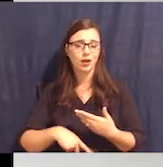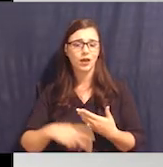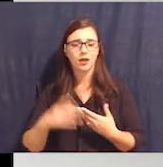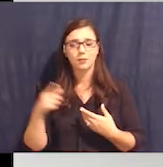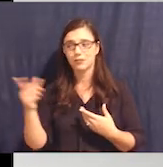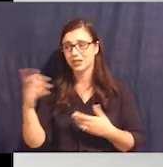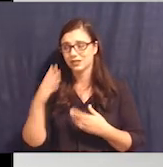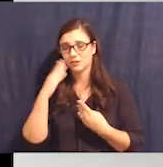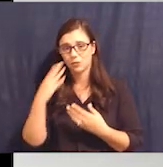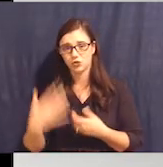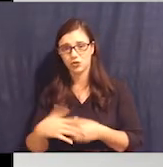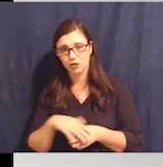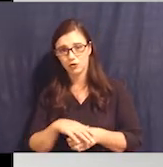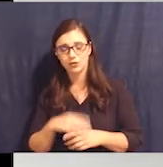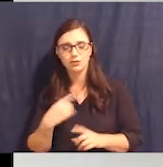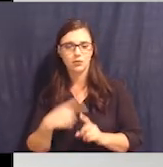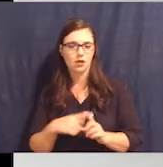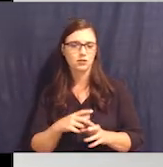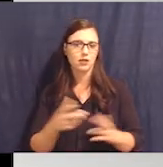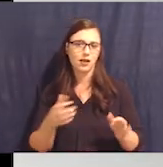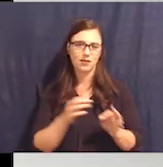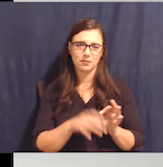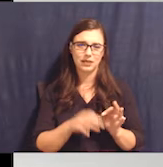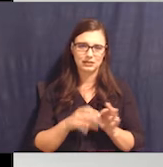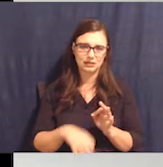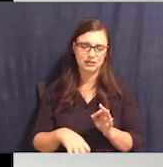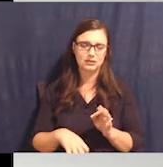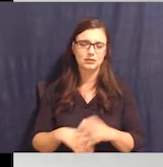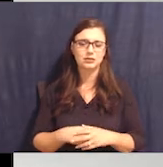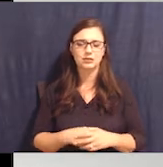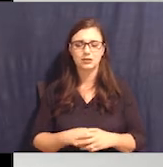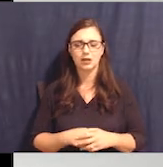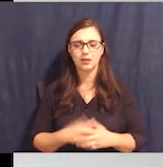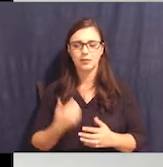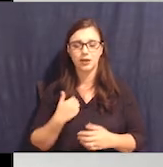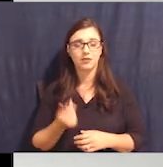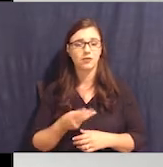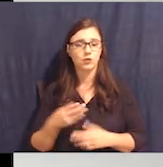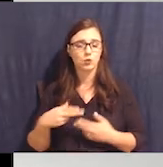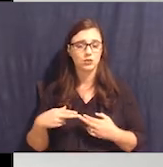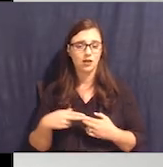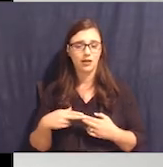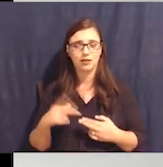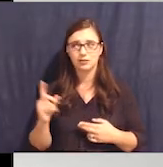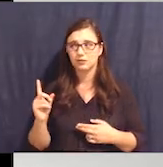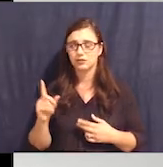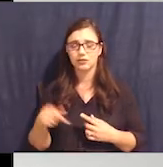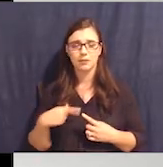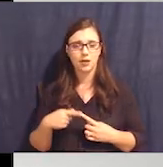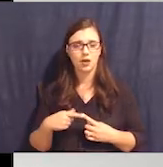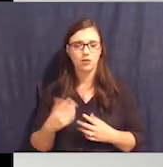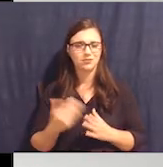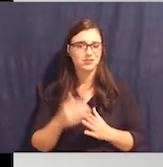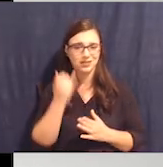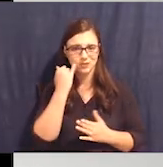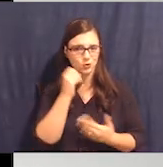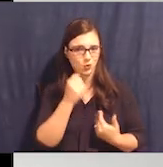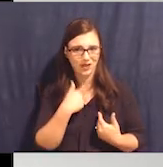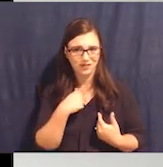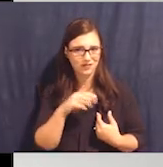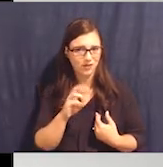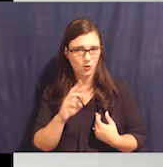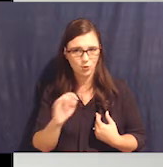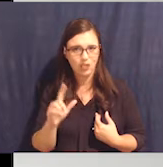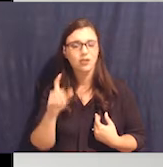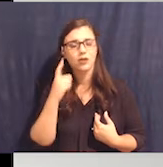goes over this information plus a lot of the basics. We have a few slides here about, again, if you don't have